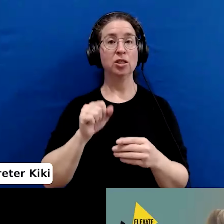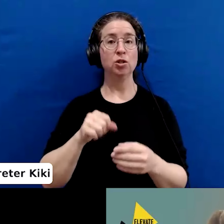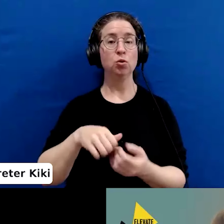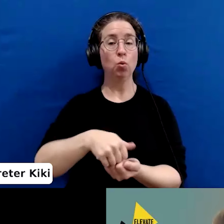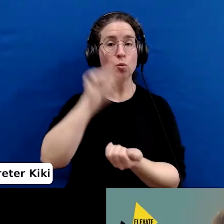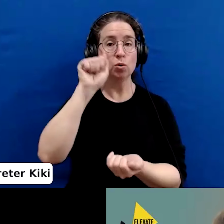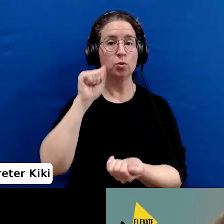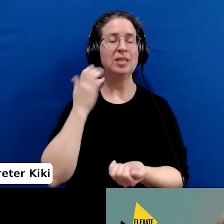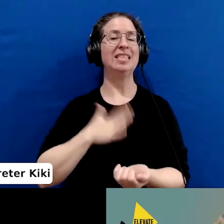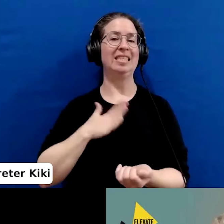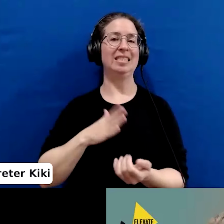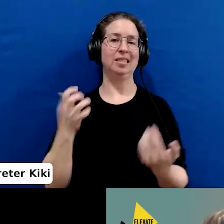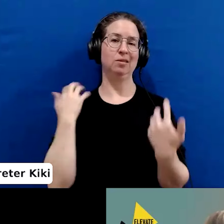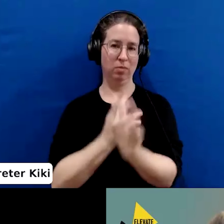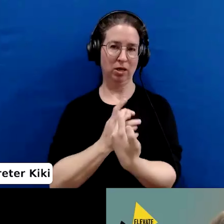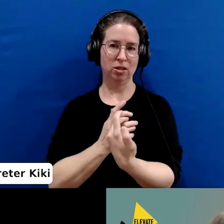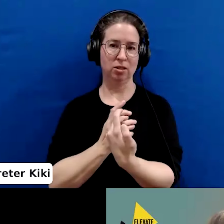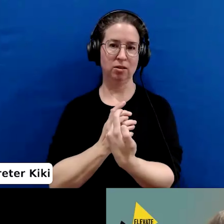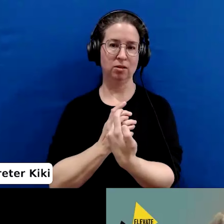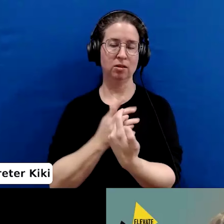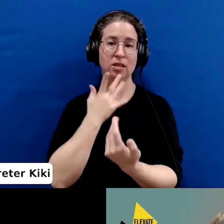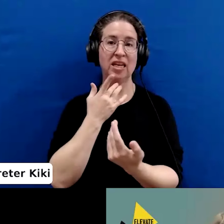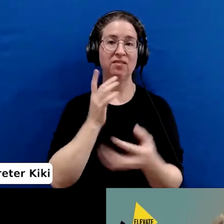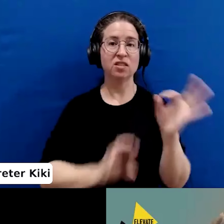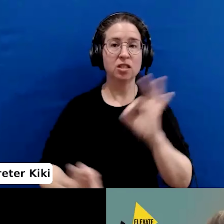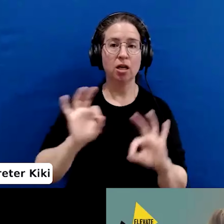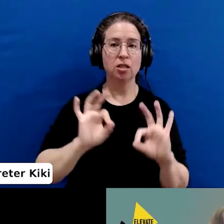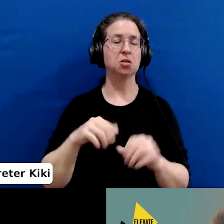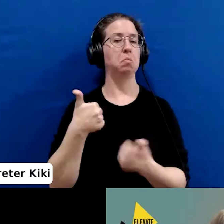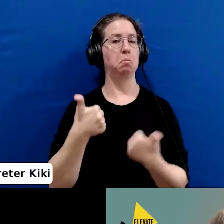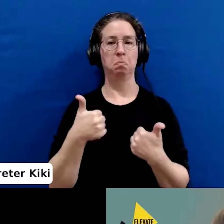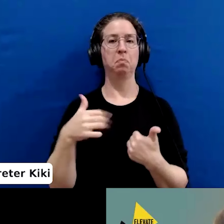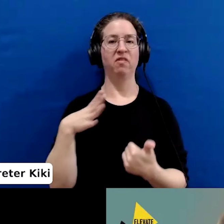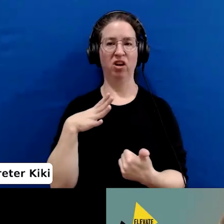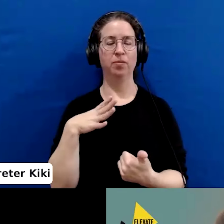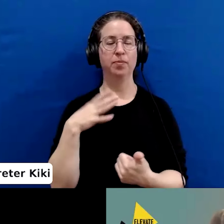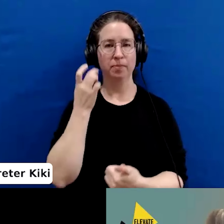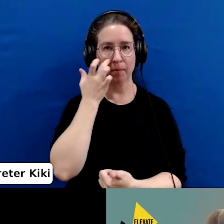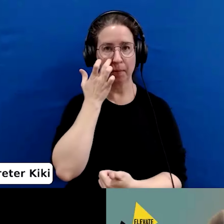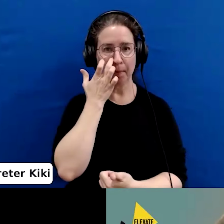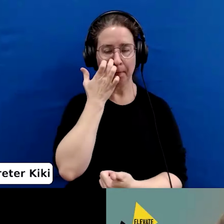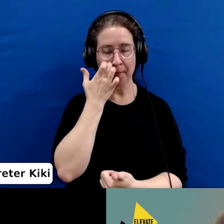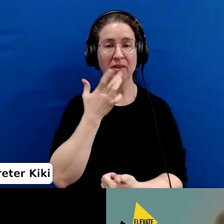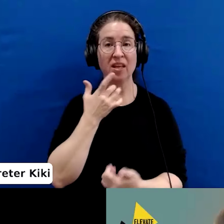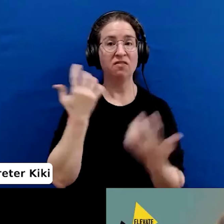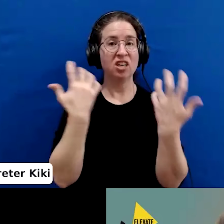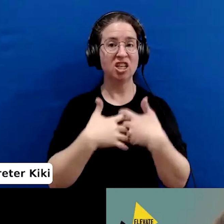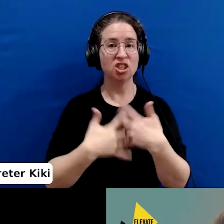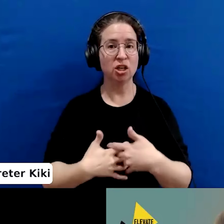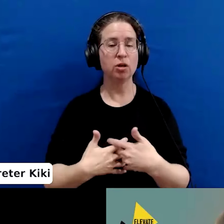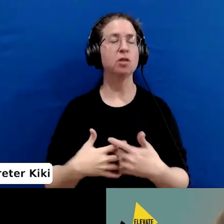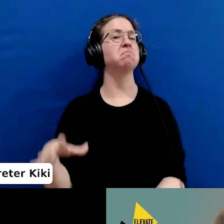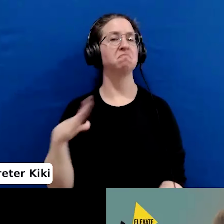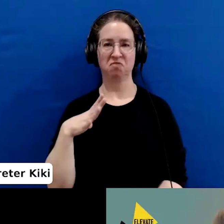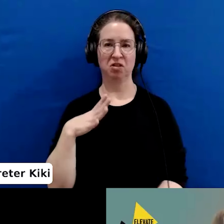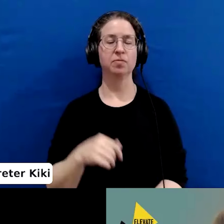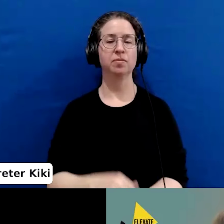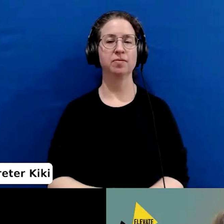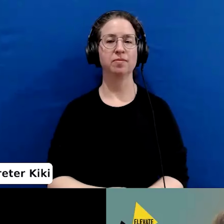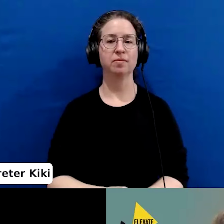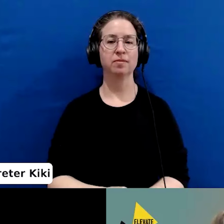priority. So if you're doing a Bachelor of Science, that it makes you eligible. If you're doing a Bachelor of Engineering, that makes you eligible.